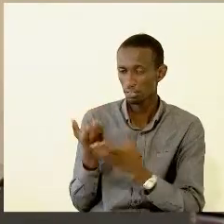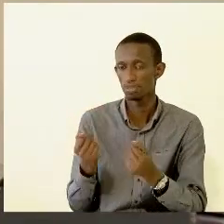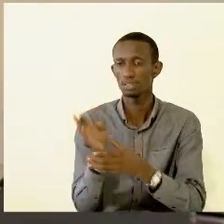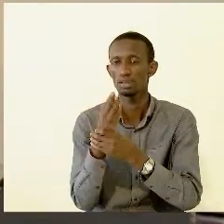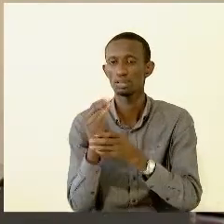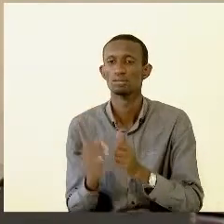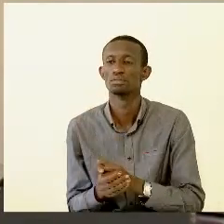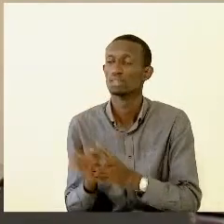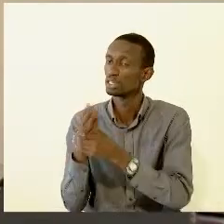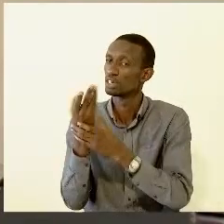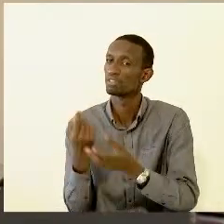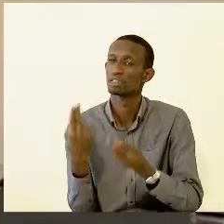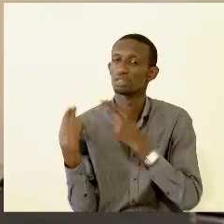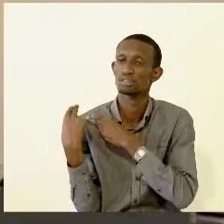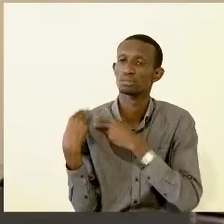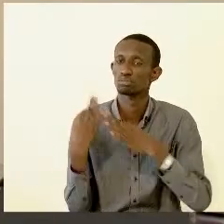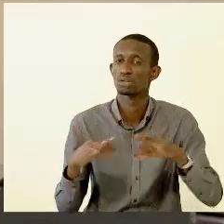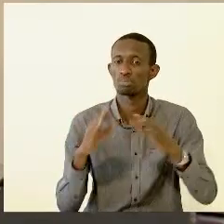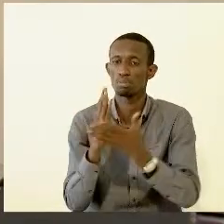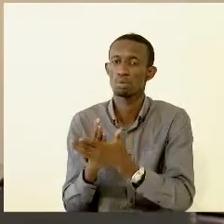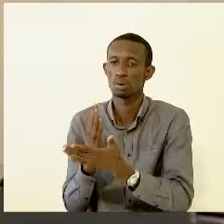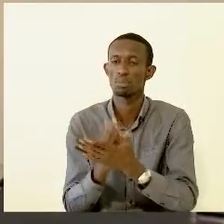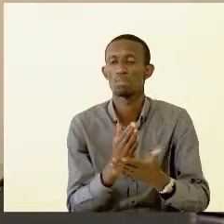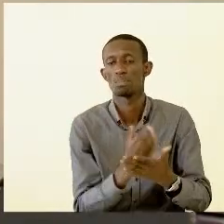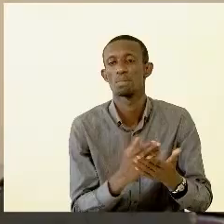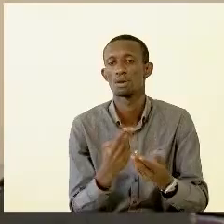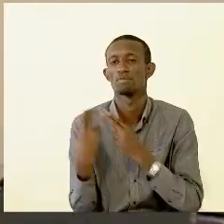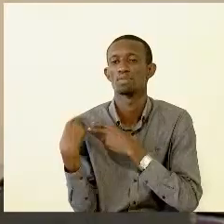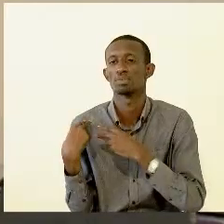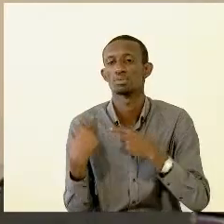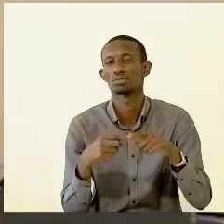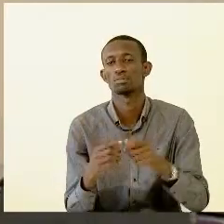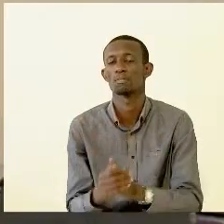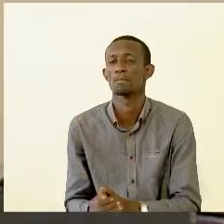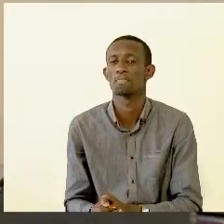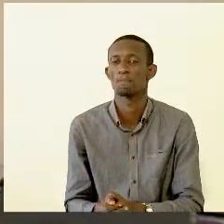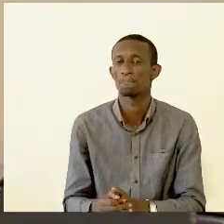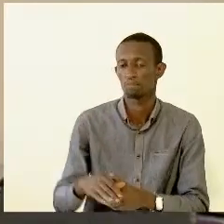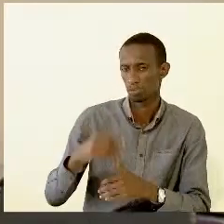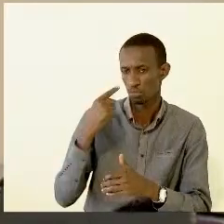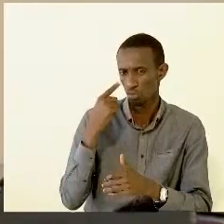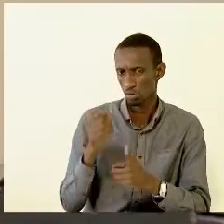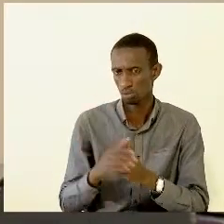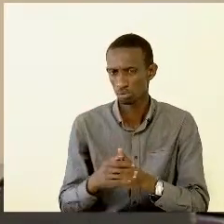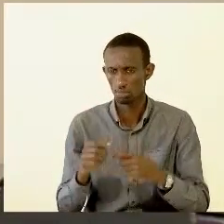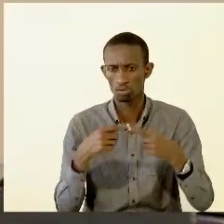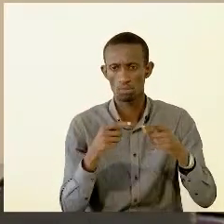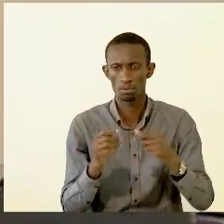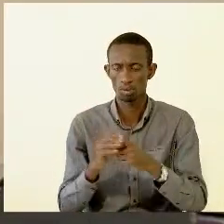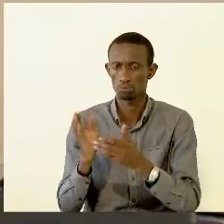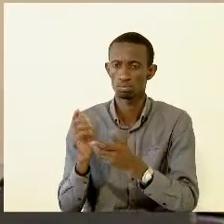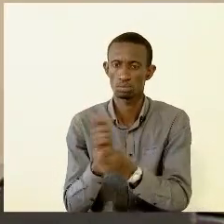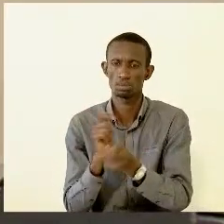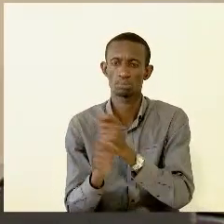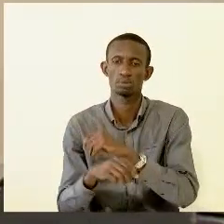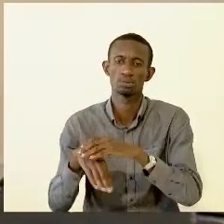Leaves have different parts which perform different functions. Then we have seen modified leaves, or leaves which